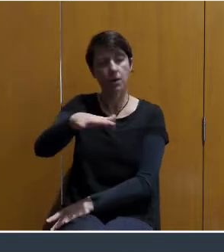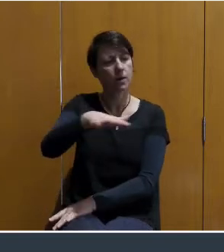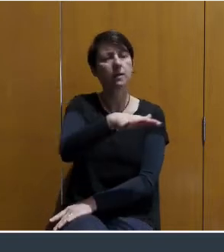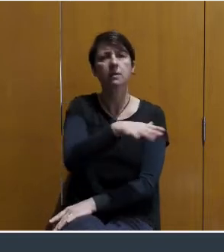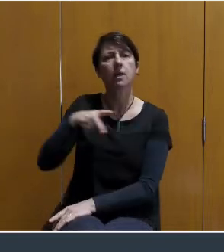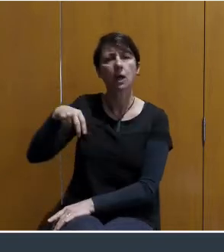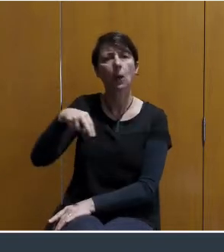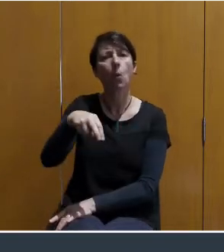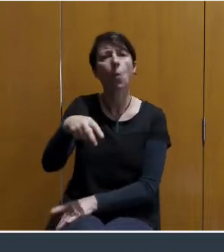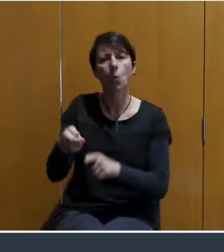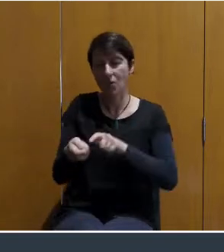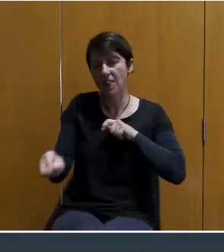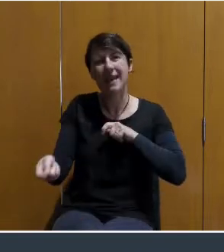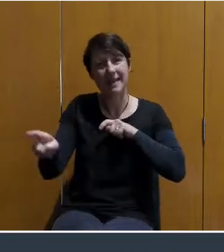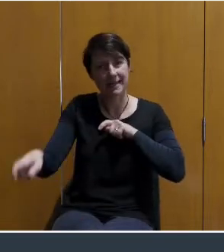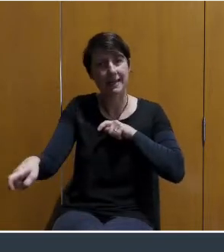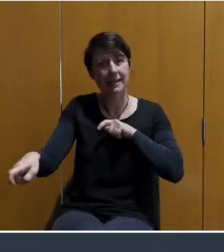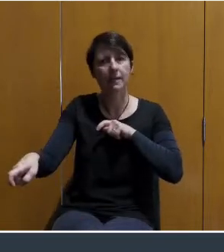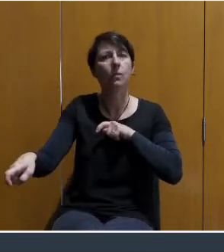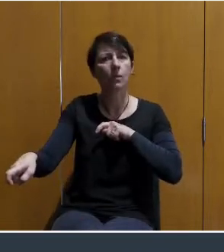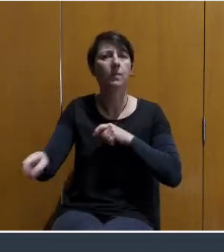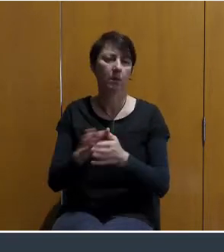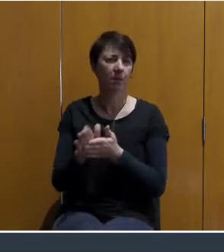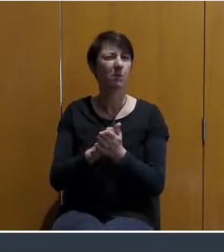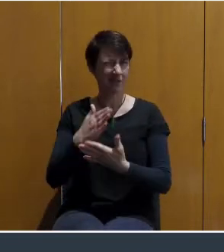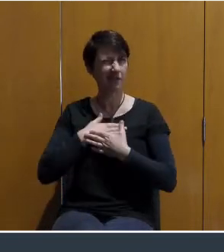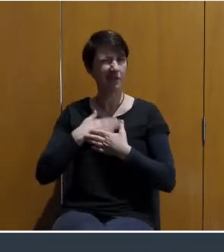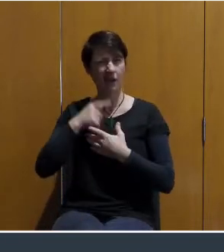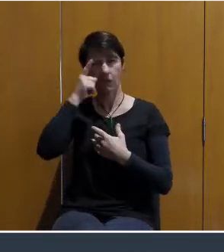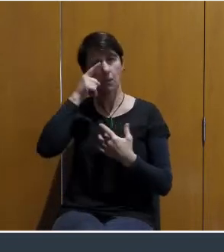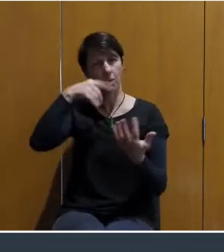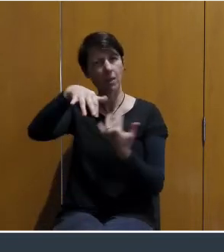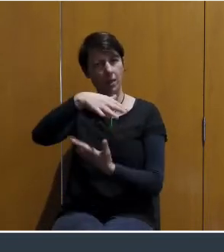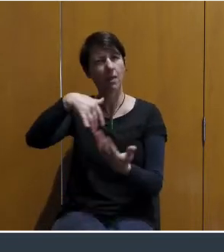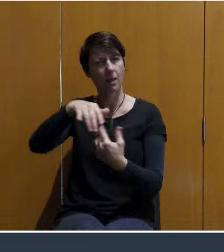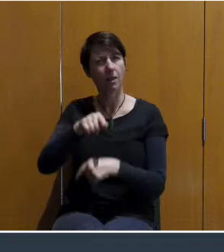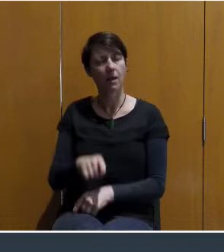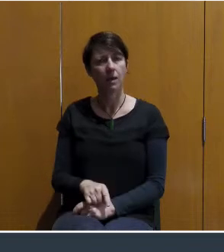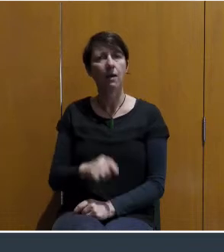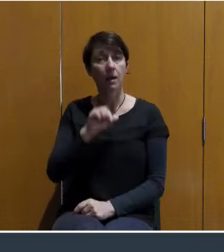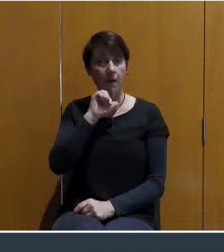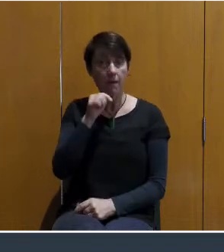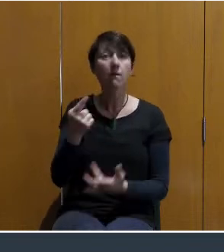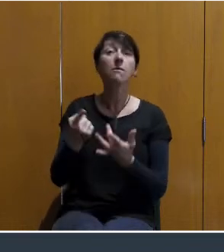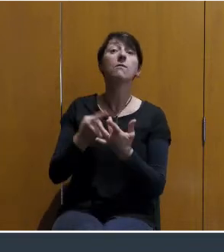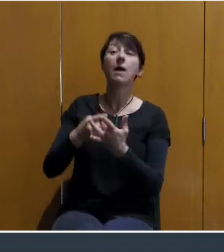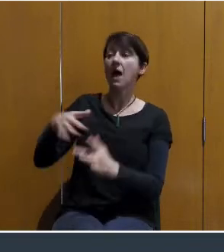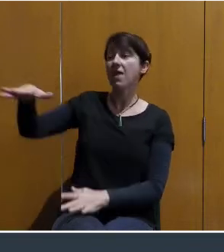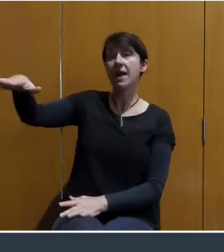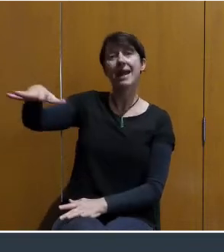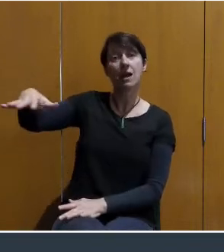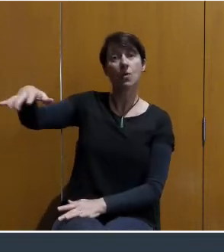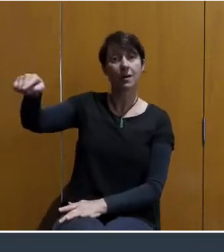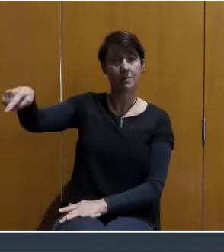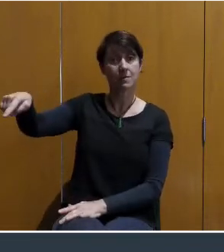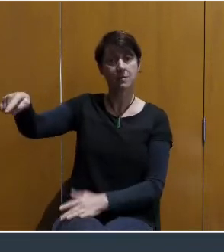for people to go there. And I think if there's an area where there are off-leash areas near there,